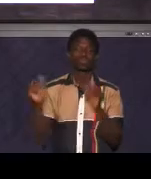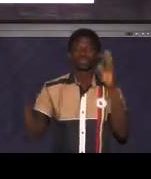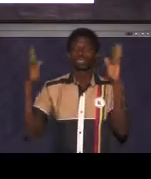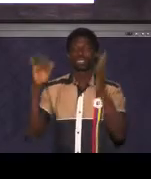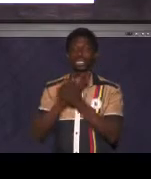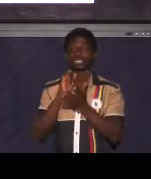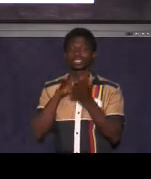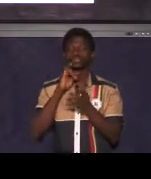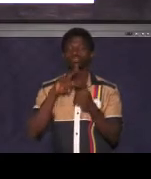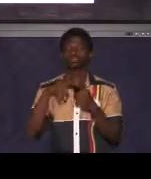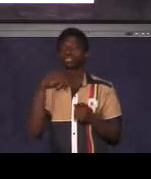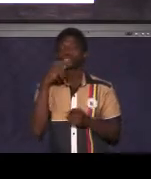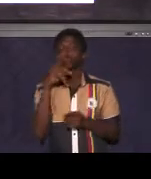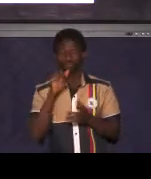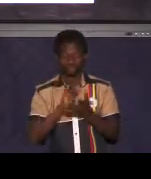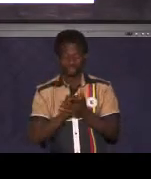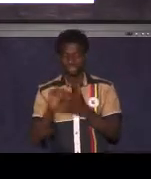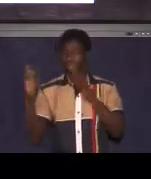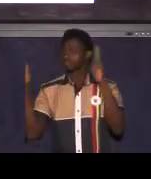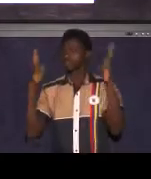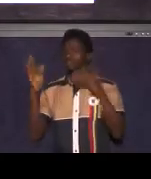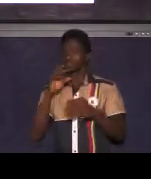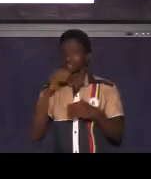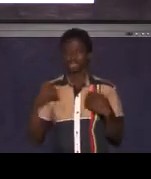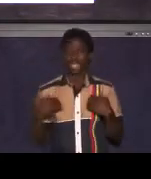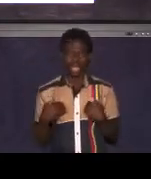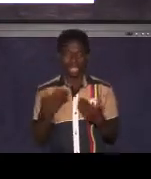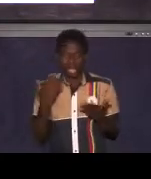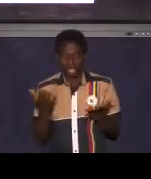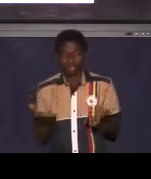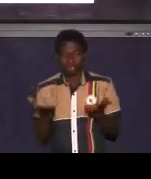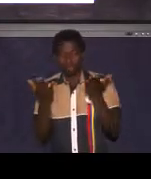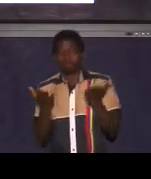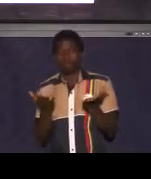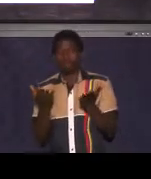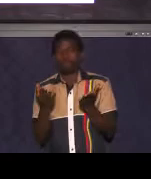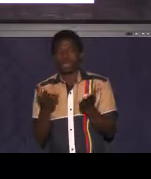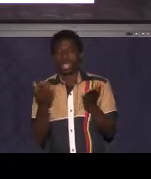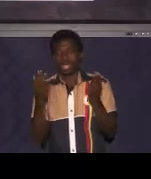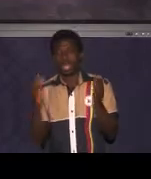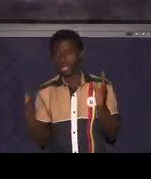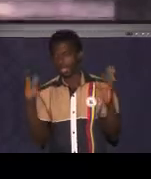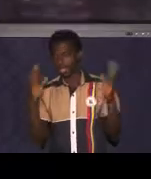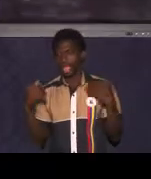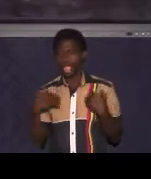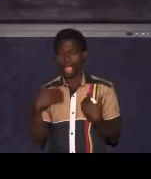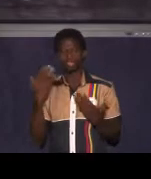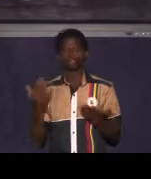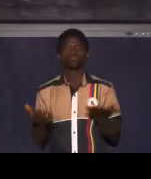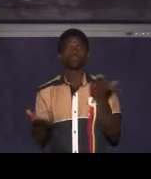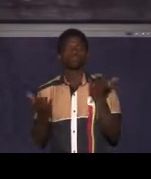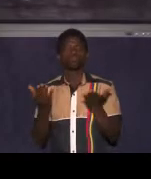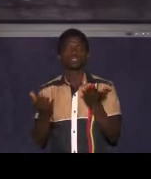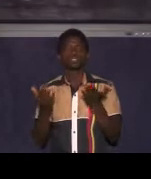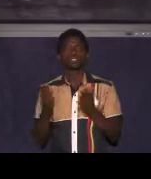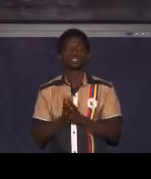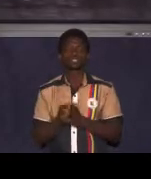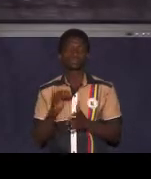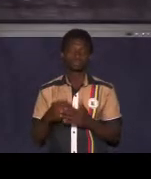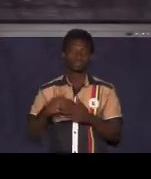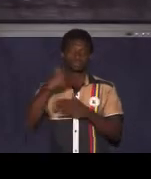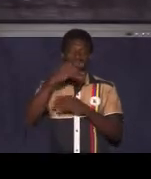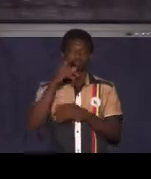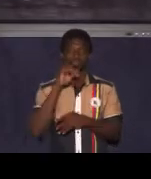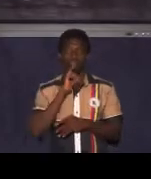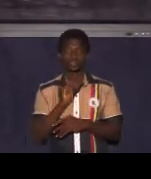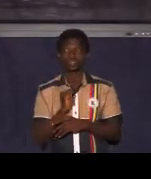air. That is to tell you that air has weight. Air does what? Air has weight.